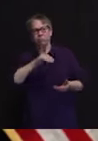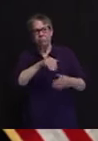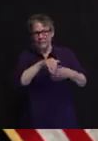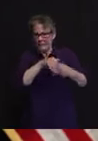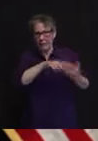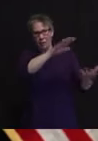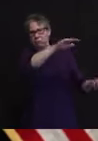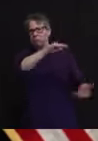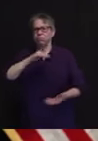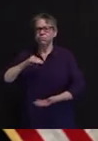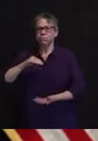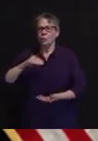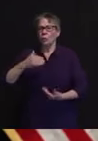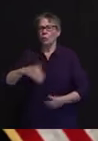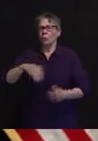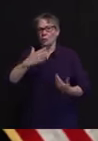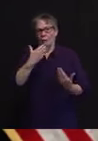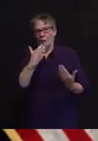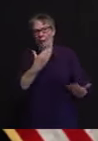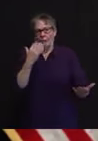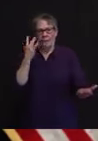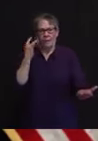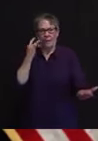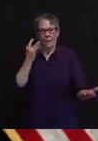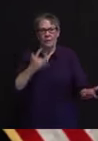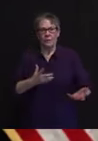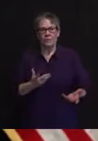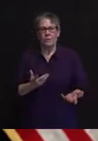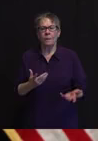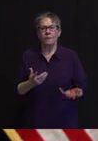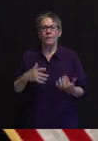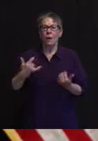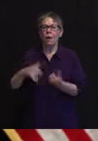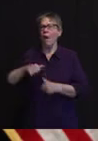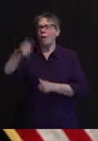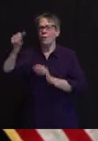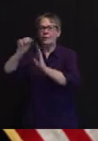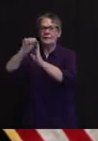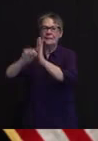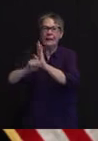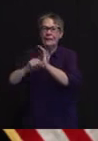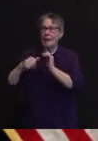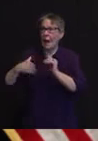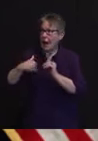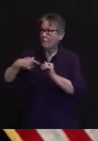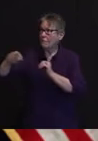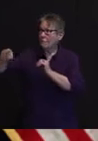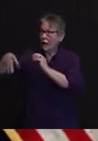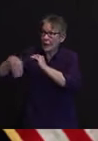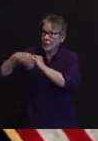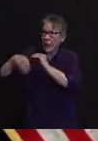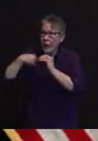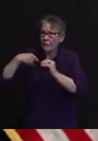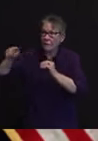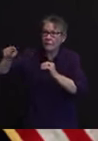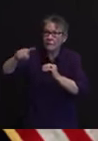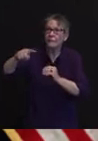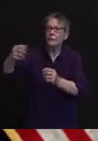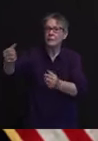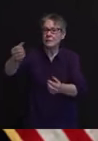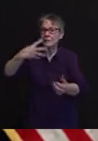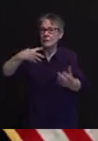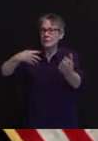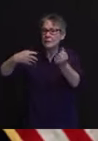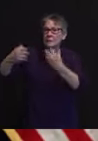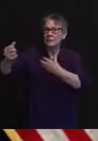on that. But there's a spirit, I have to say, of we're all in this together. And again, I look forward to our Lafayette We